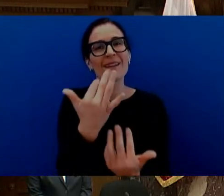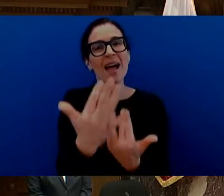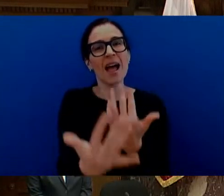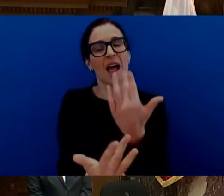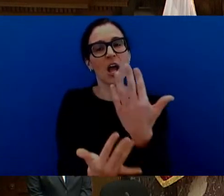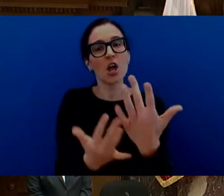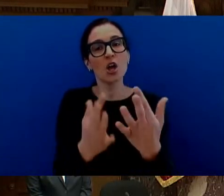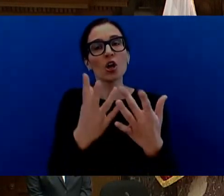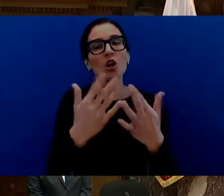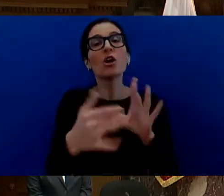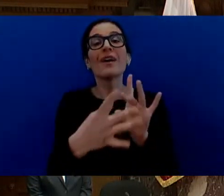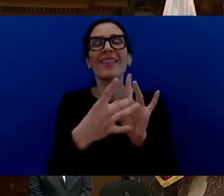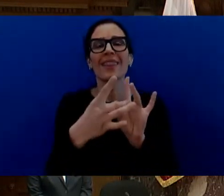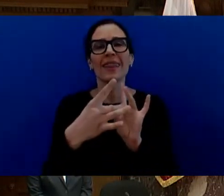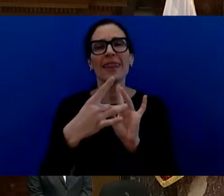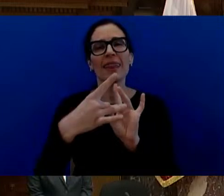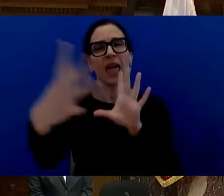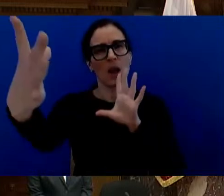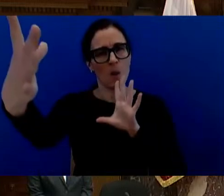Because you need your brain